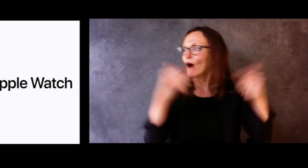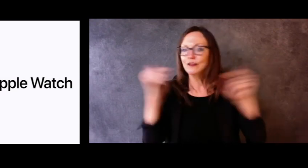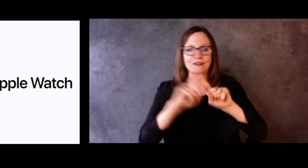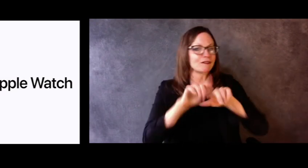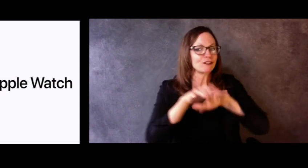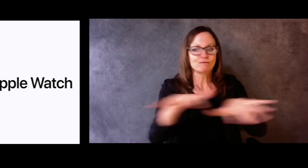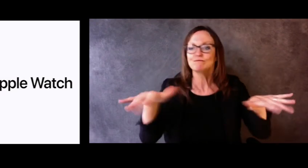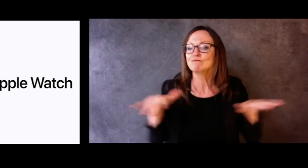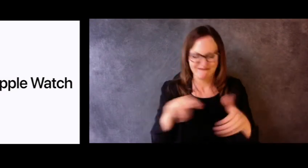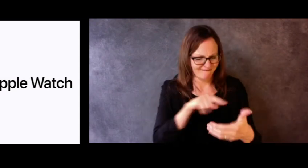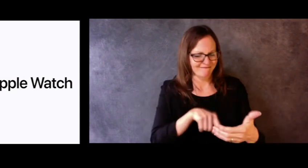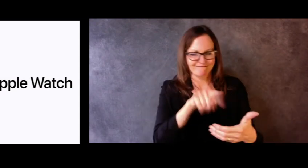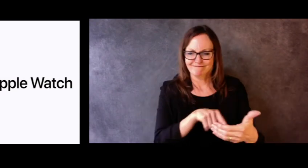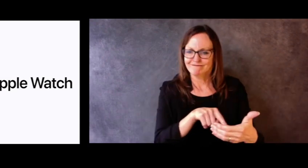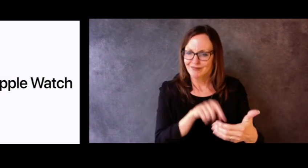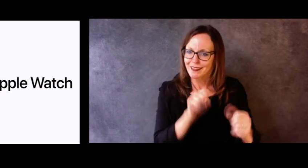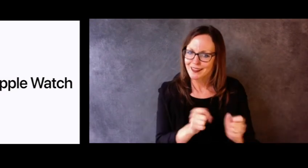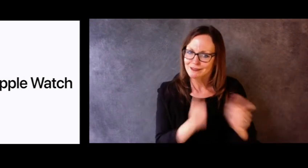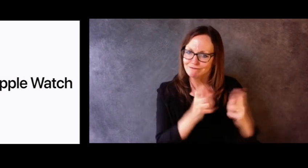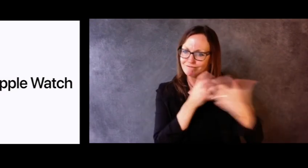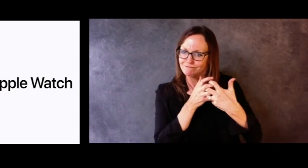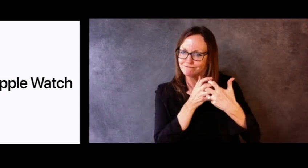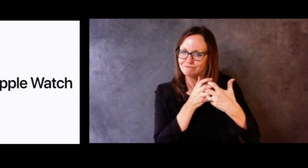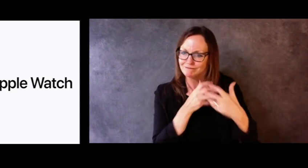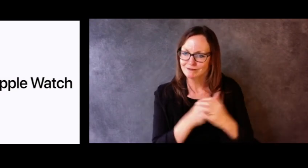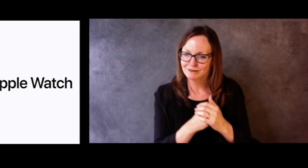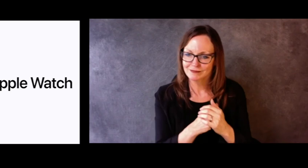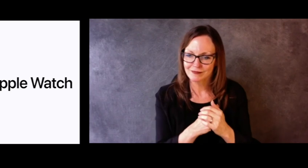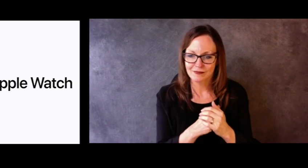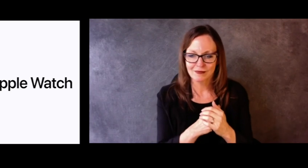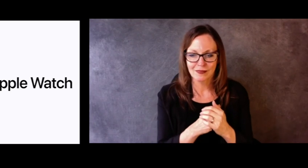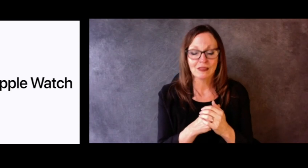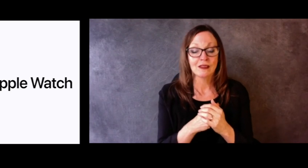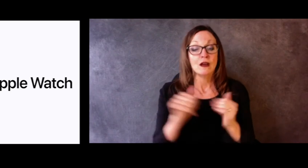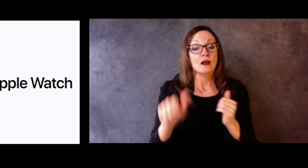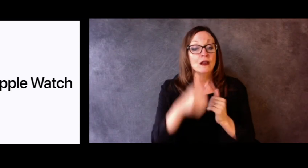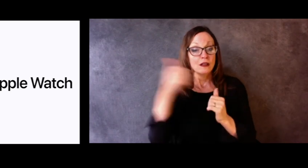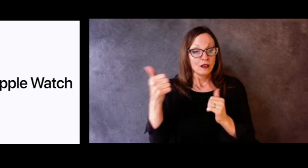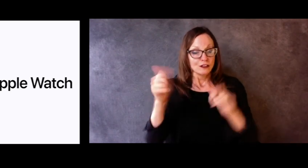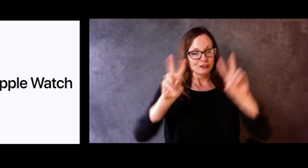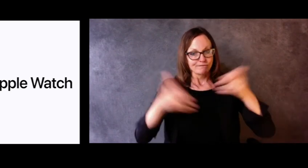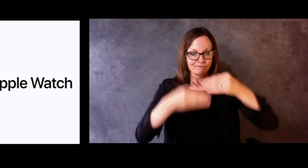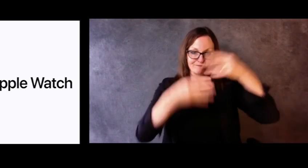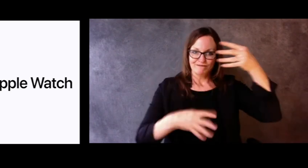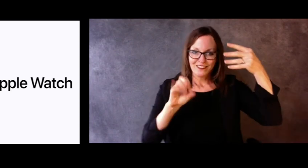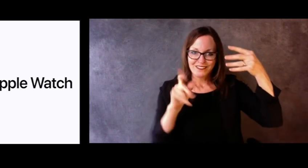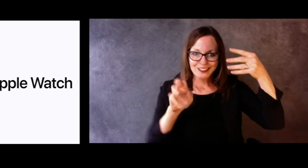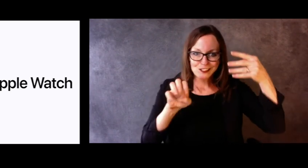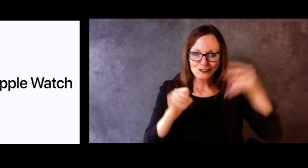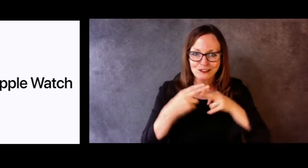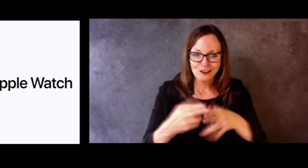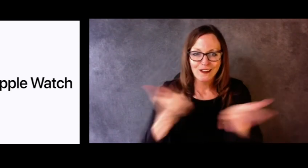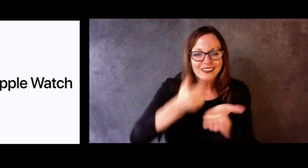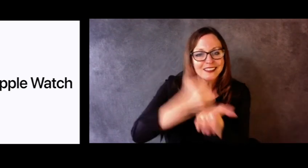Watch. Assistive Touch for watchOS enables users with upper body limb differences to enjoy the benefits of Apple